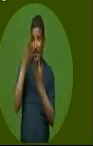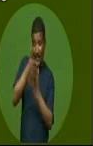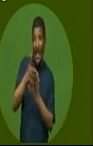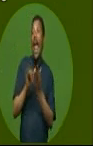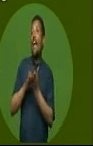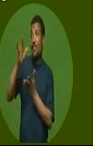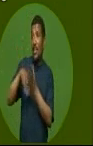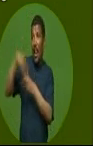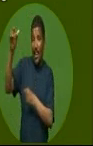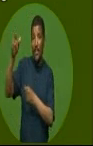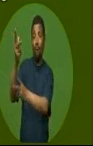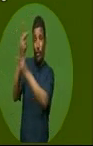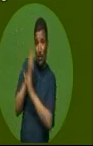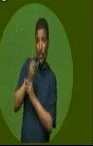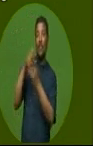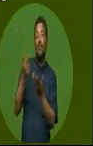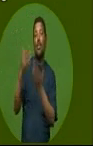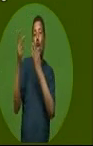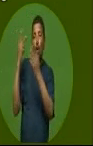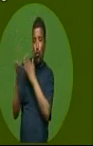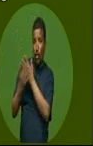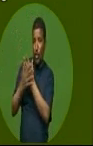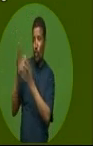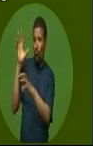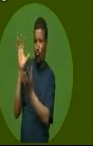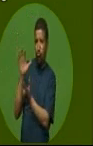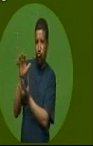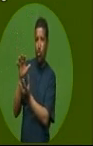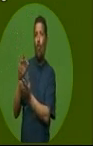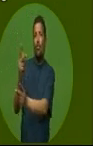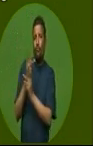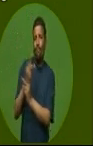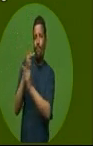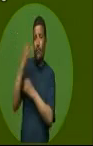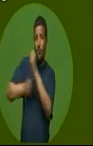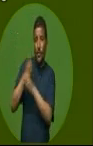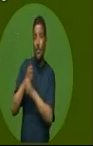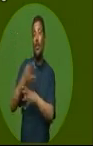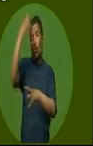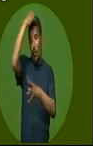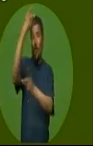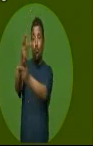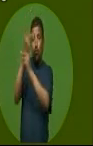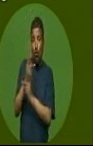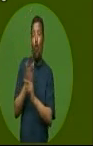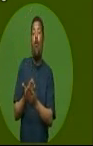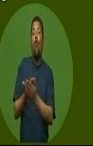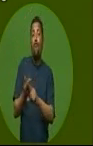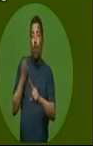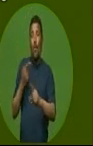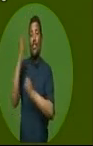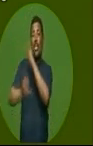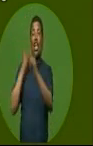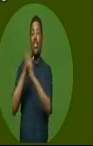external debt refers to the accumulation of annual loans that the government borrows from